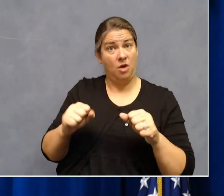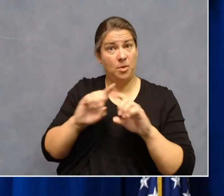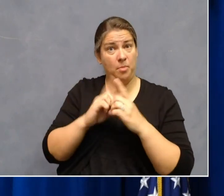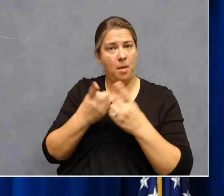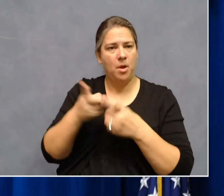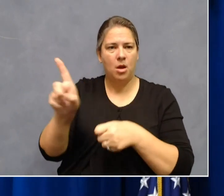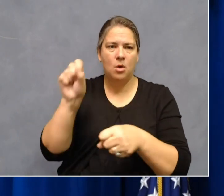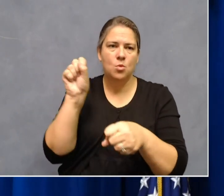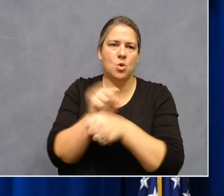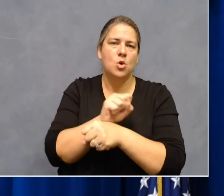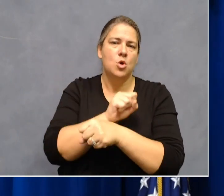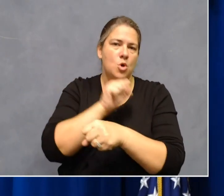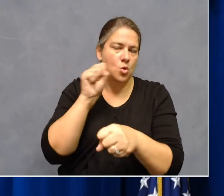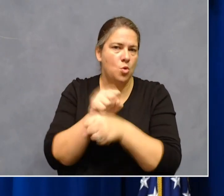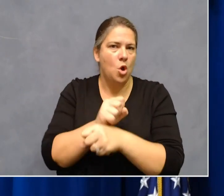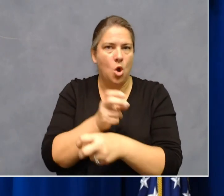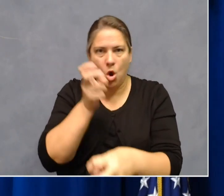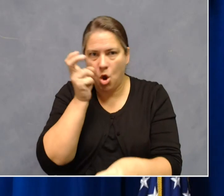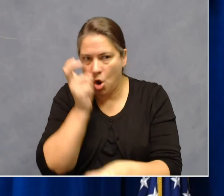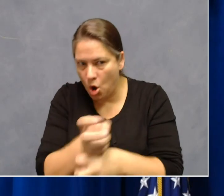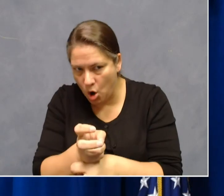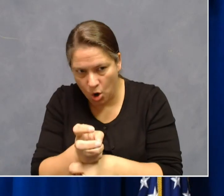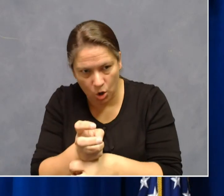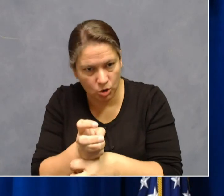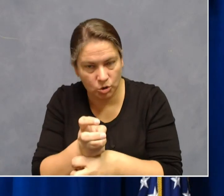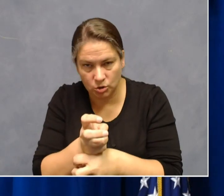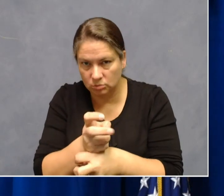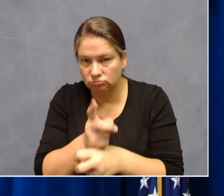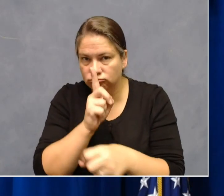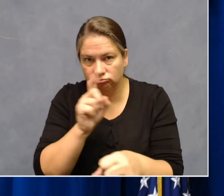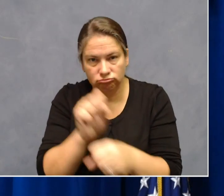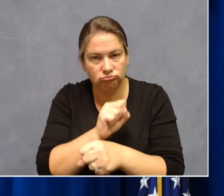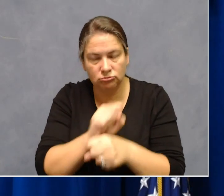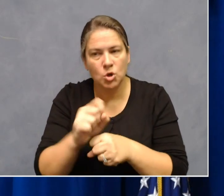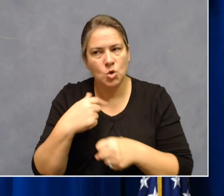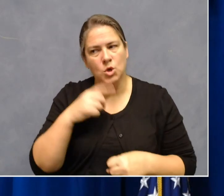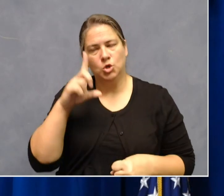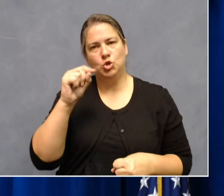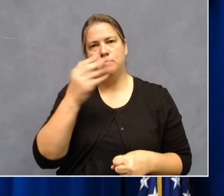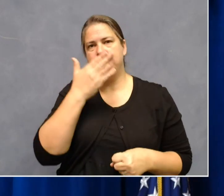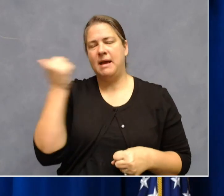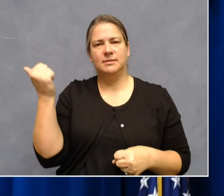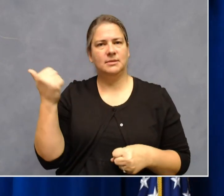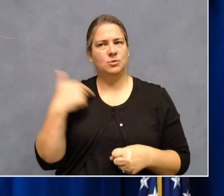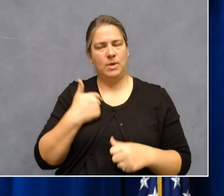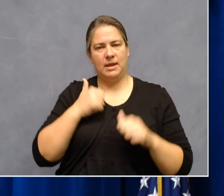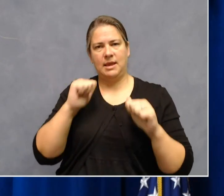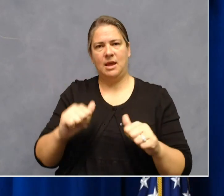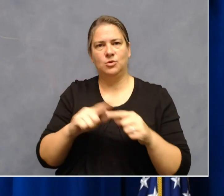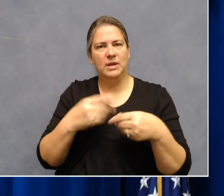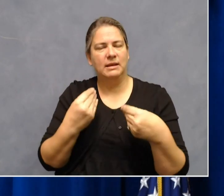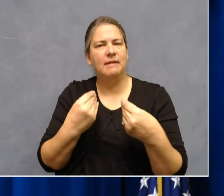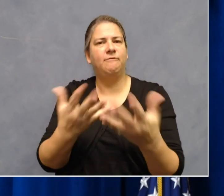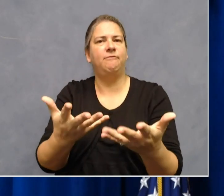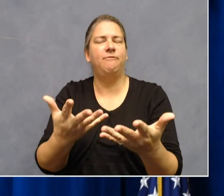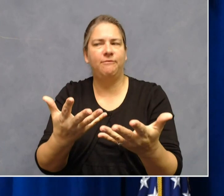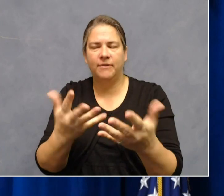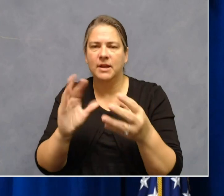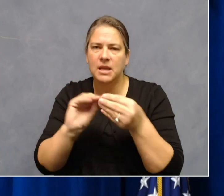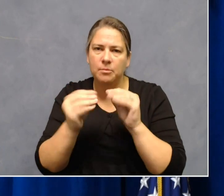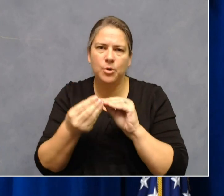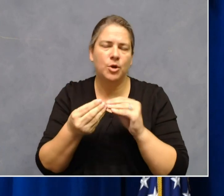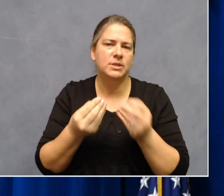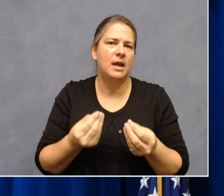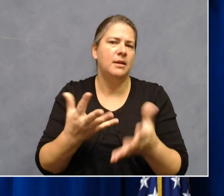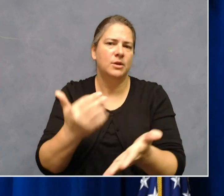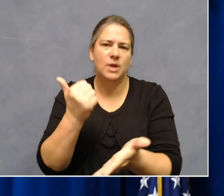done what we can to provide both. So there are just a lot of different ways that the data comes